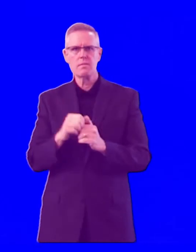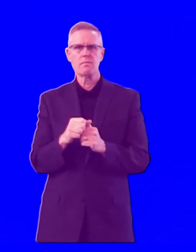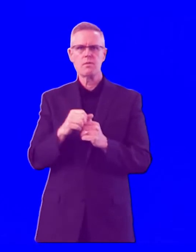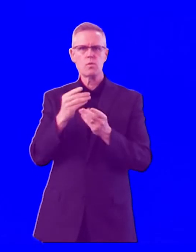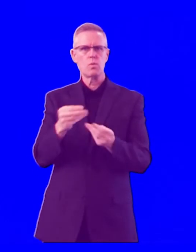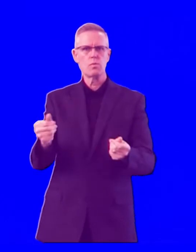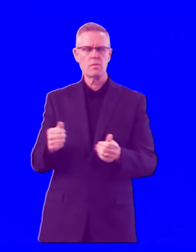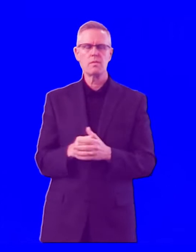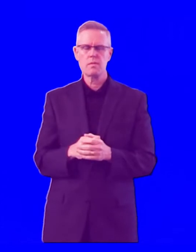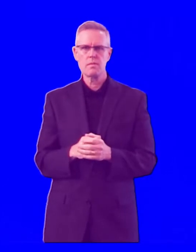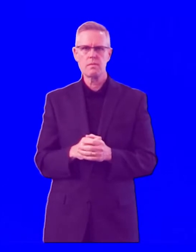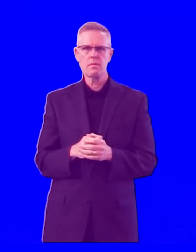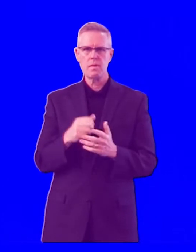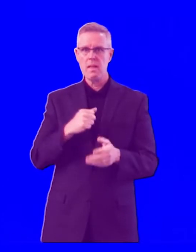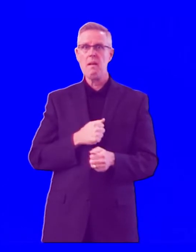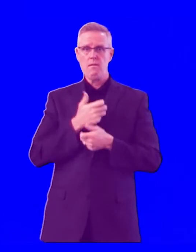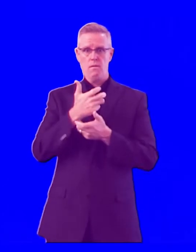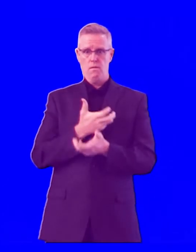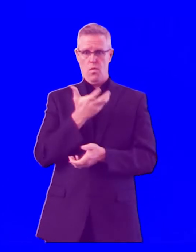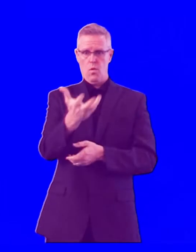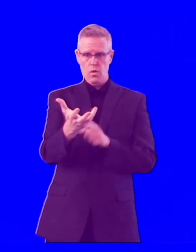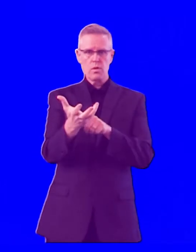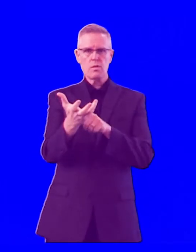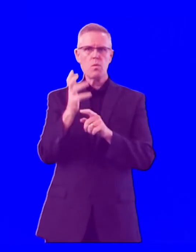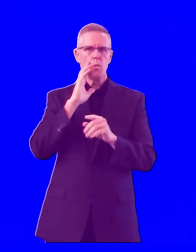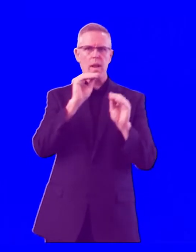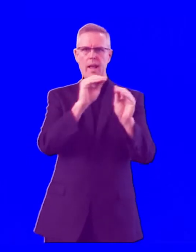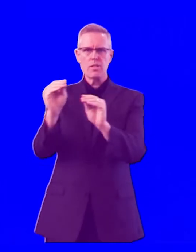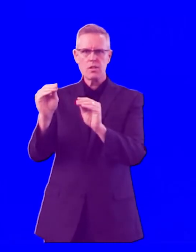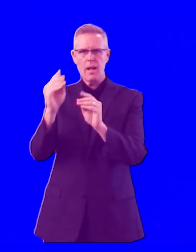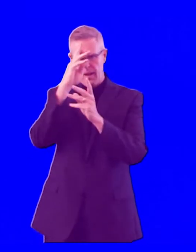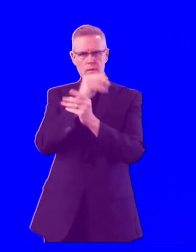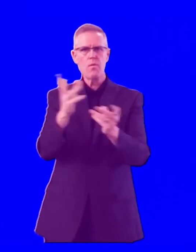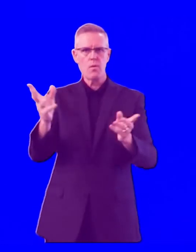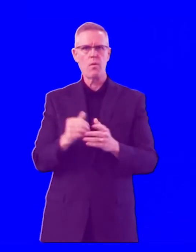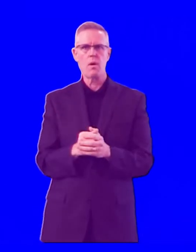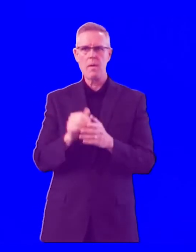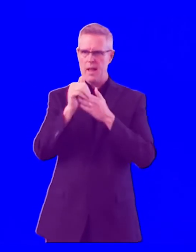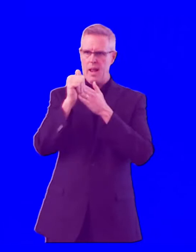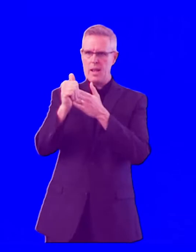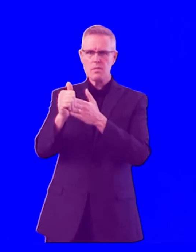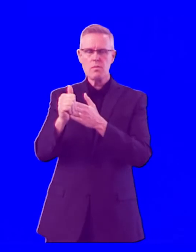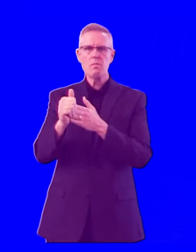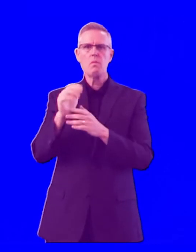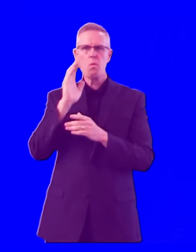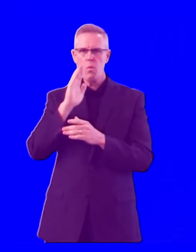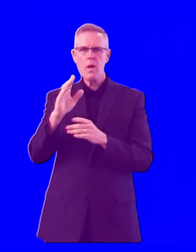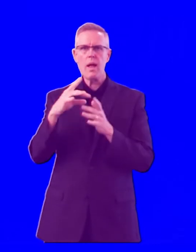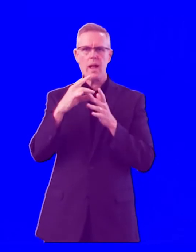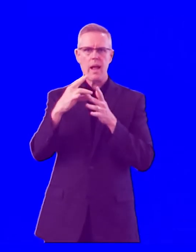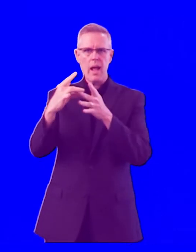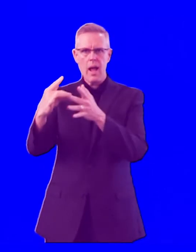creative solution, the voice that would inform, that would educate, the leadership that would influence and